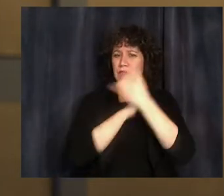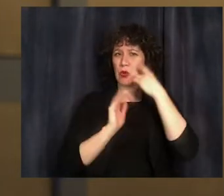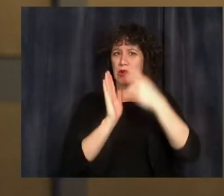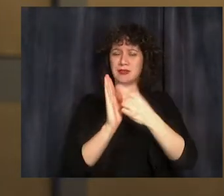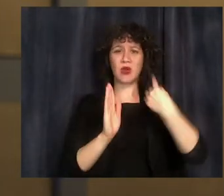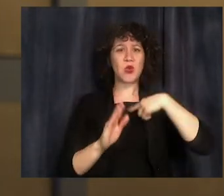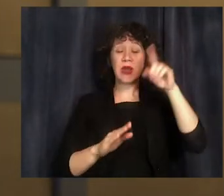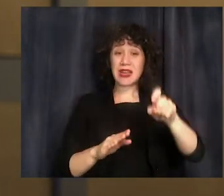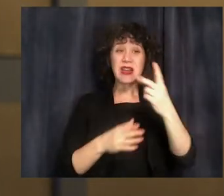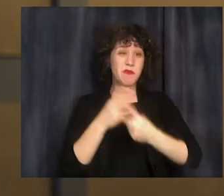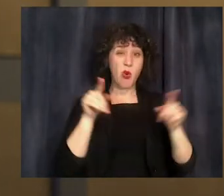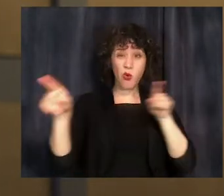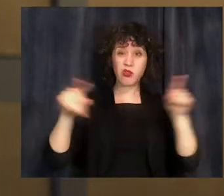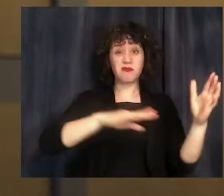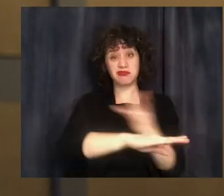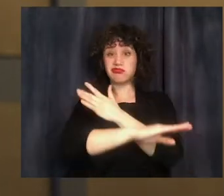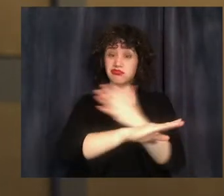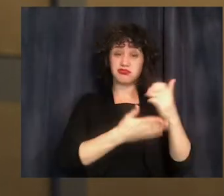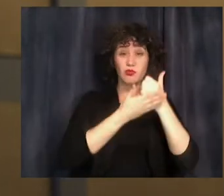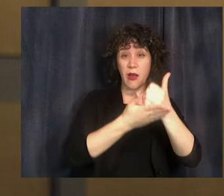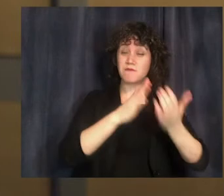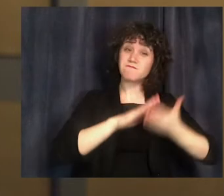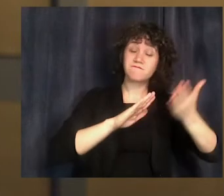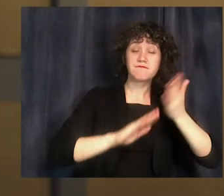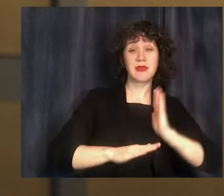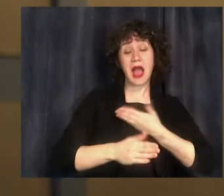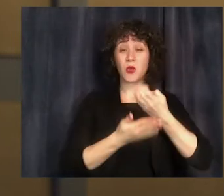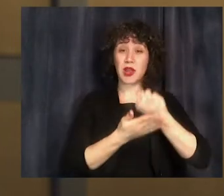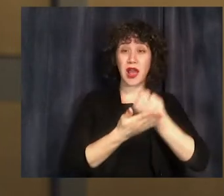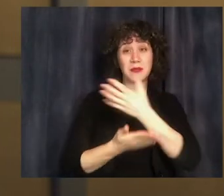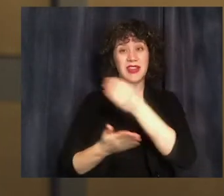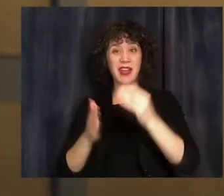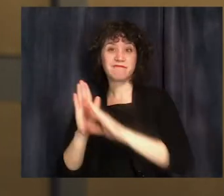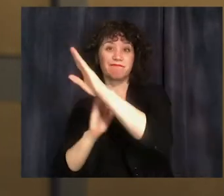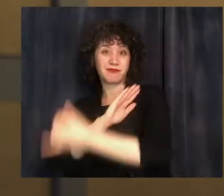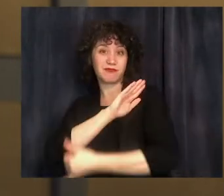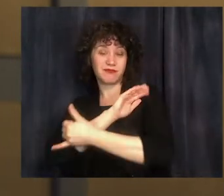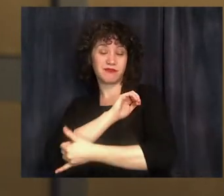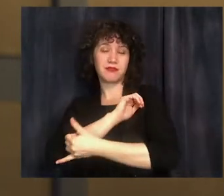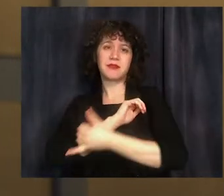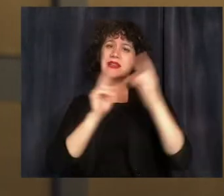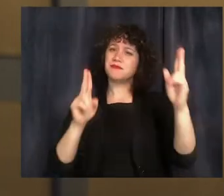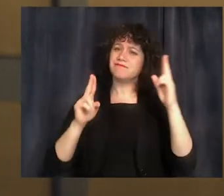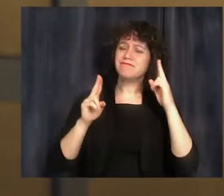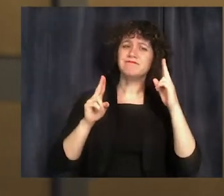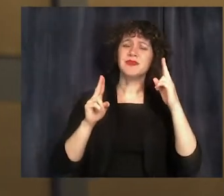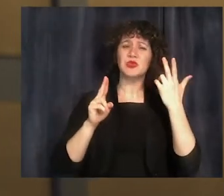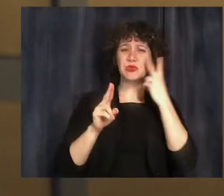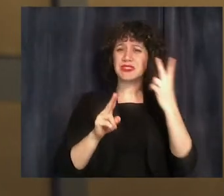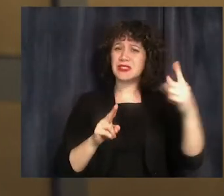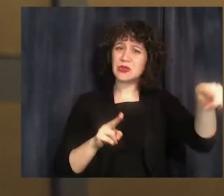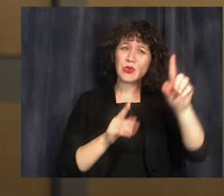economy and health thriving. It has been an honor and a joy to be your school counselor, watching you grow, mature,